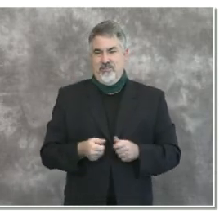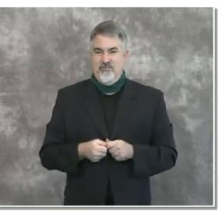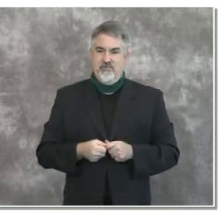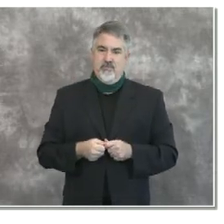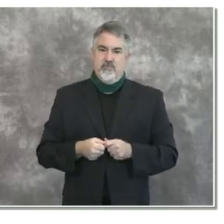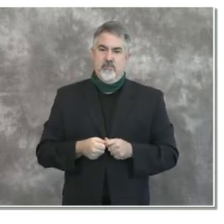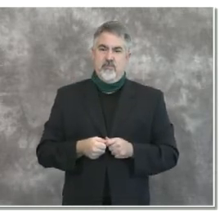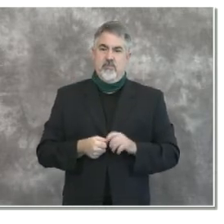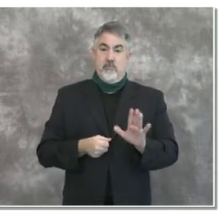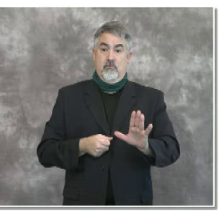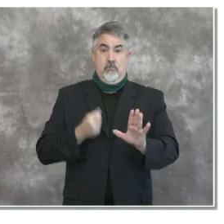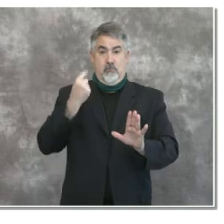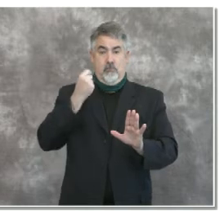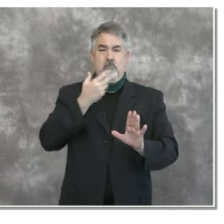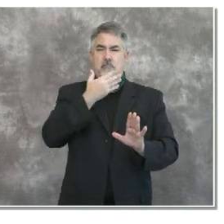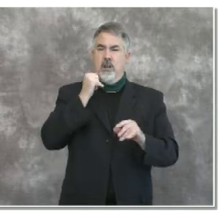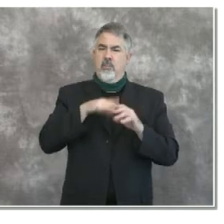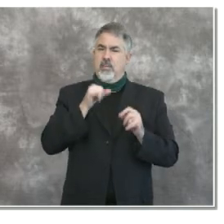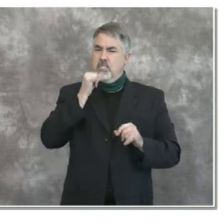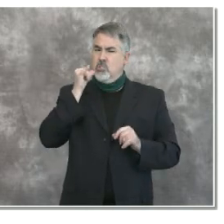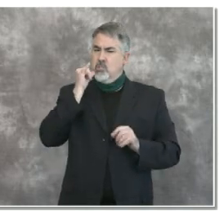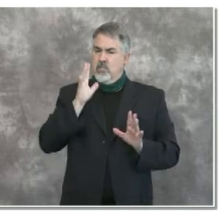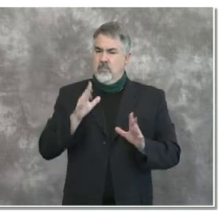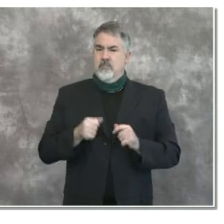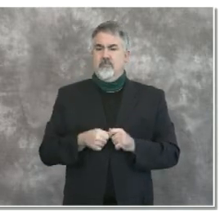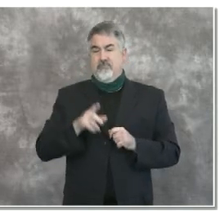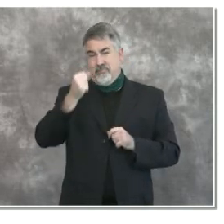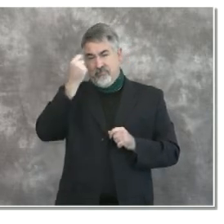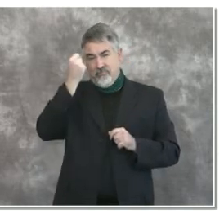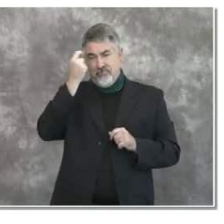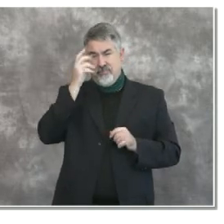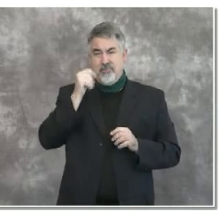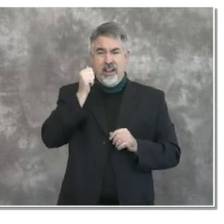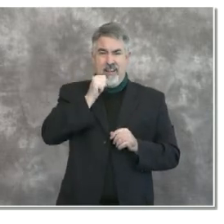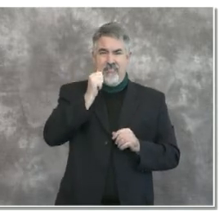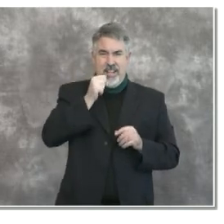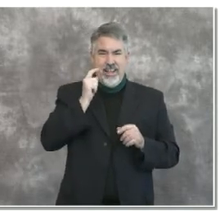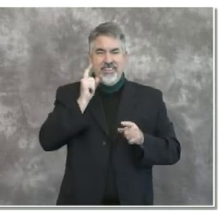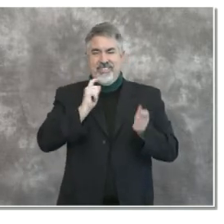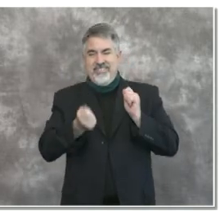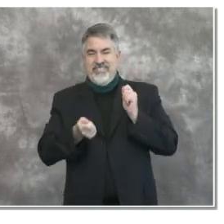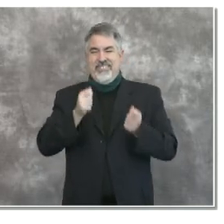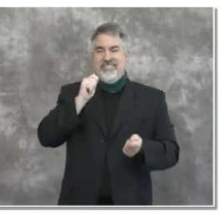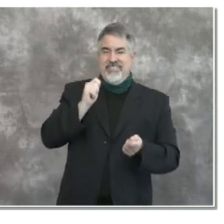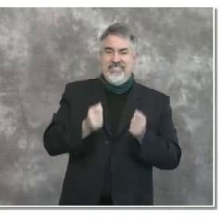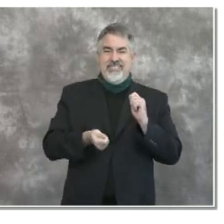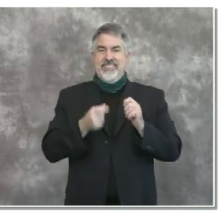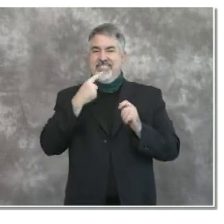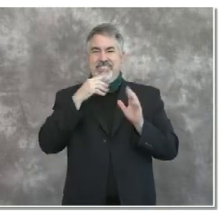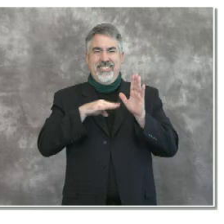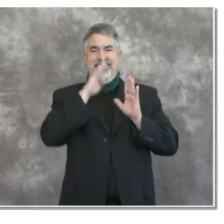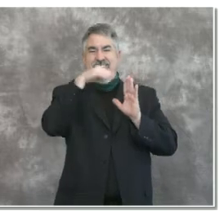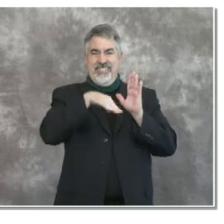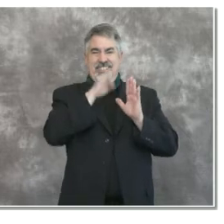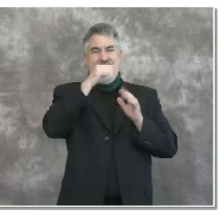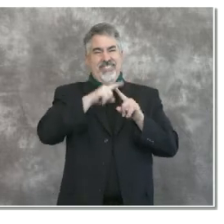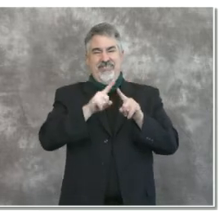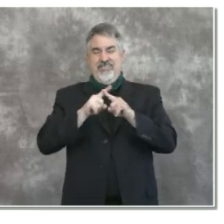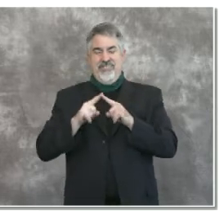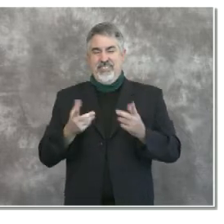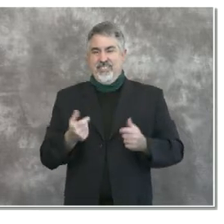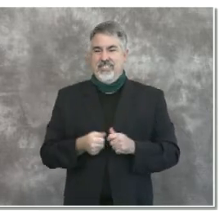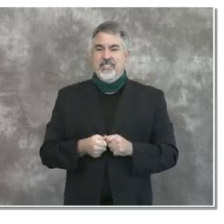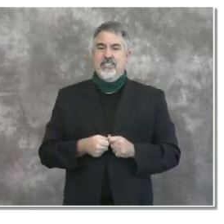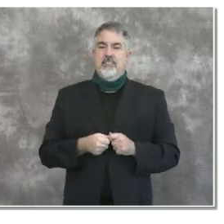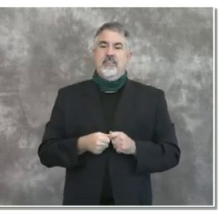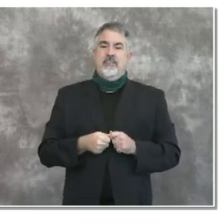than yesterday. Again, the day-to-day results are less important than the broader trend line. Here on the chart, you see in orange the daily positives. In blue,